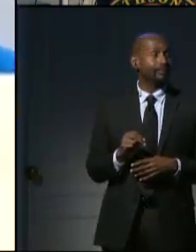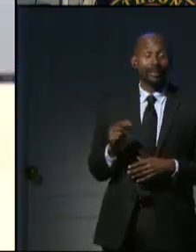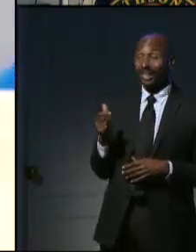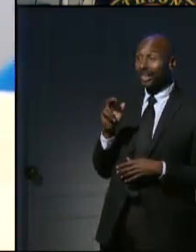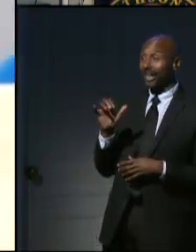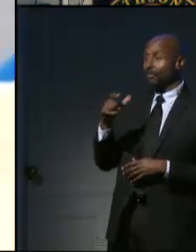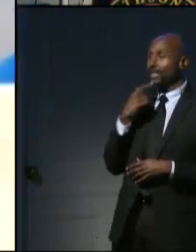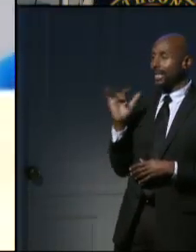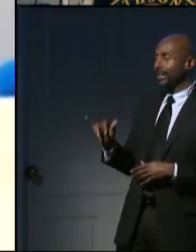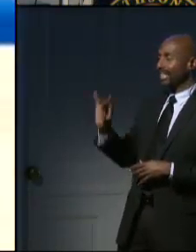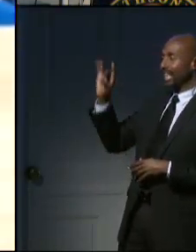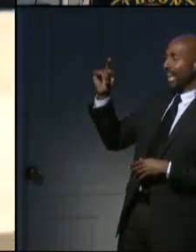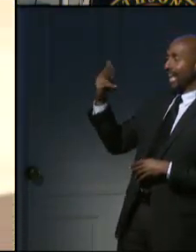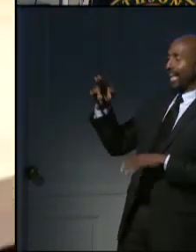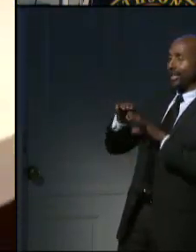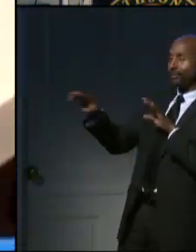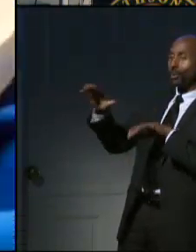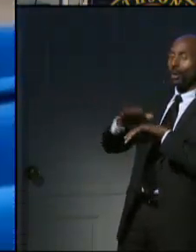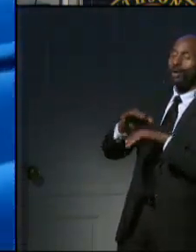Washington Post. Right.